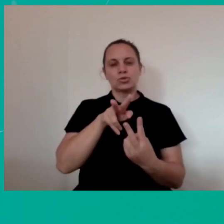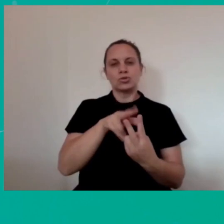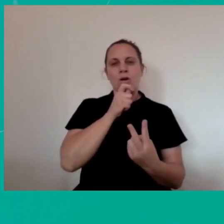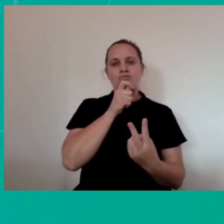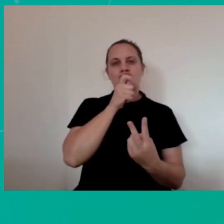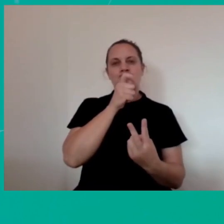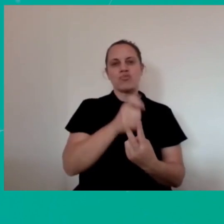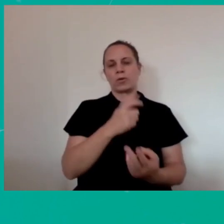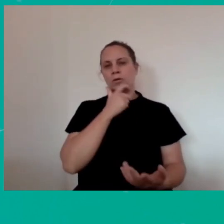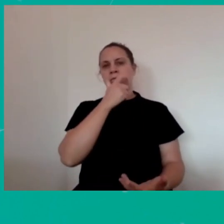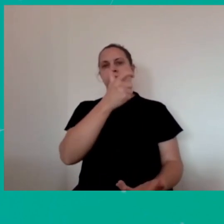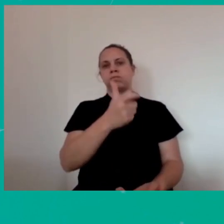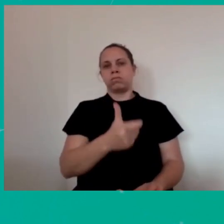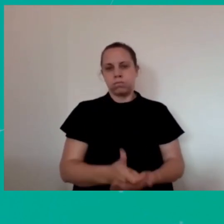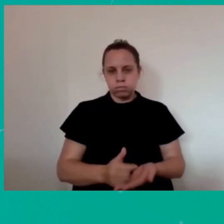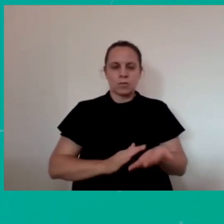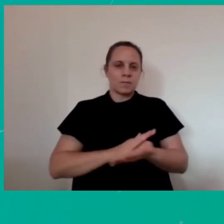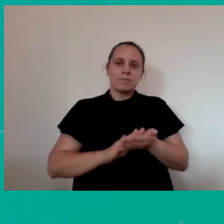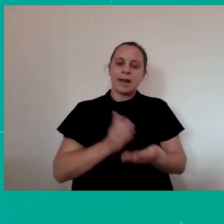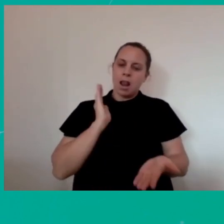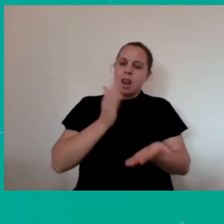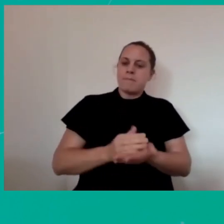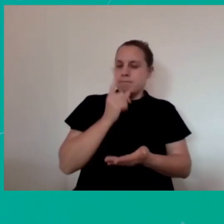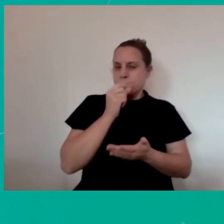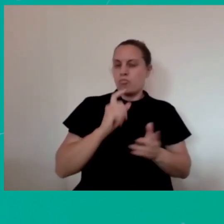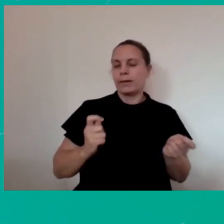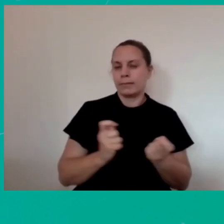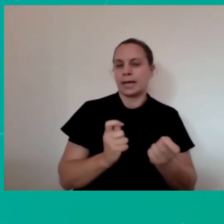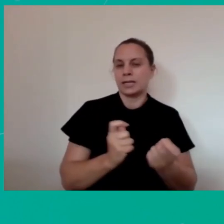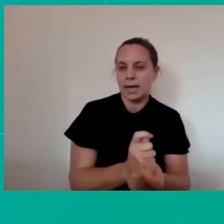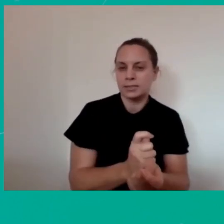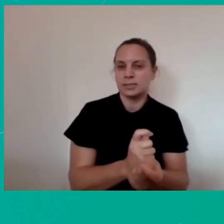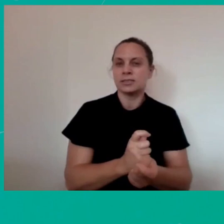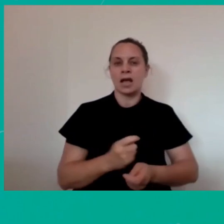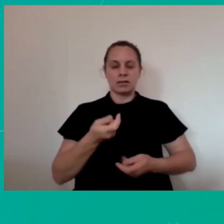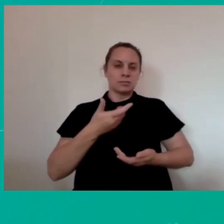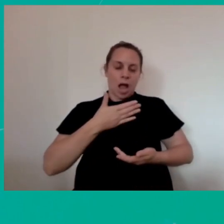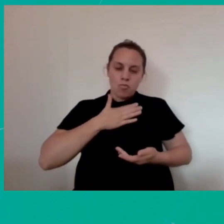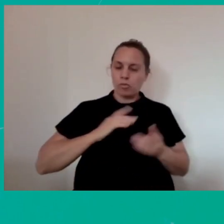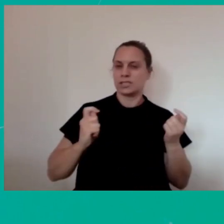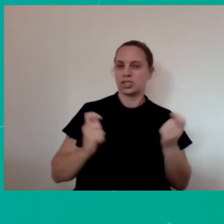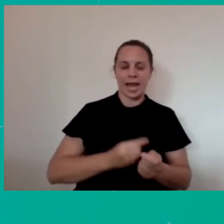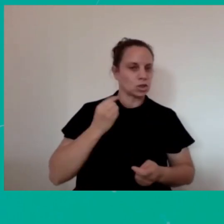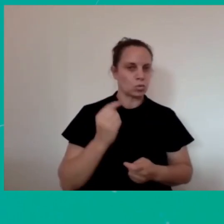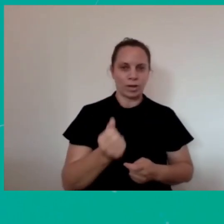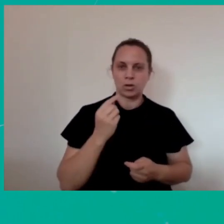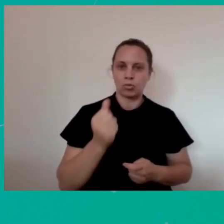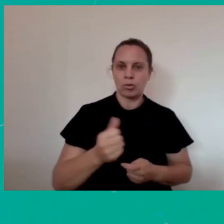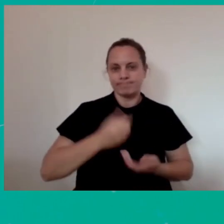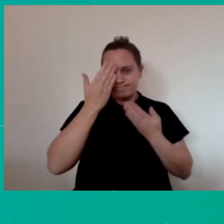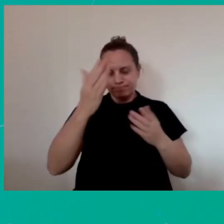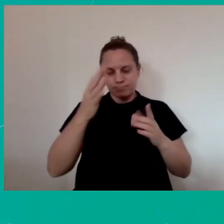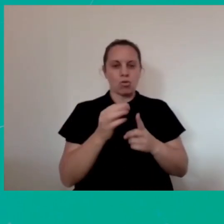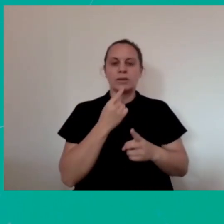change, and I mahi for that change to be really quick. I acknowledge Paula saying it's far too late, far too